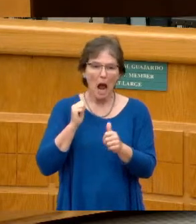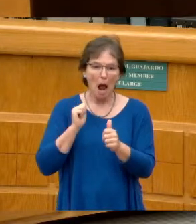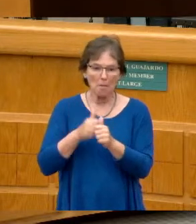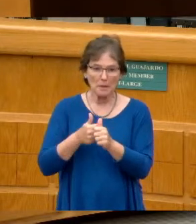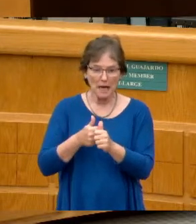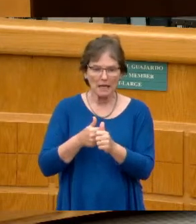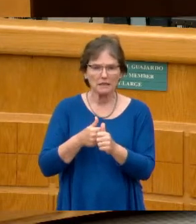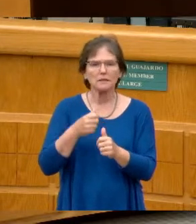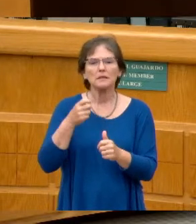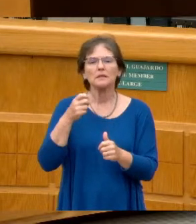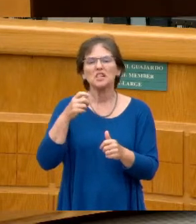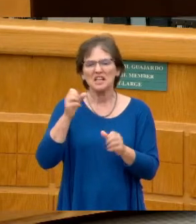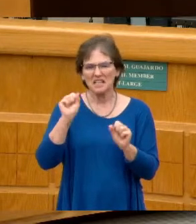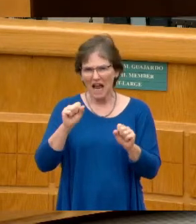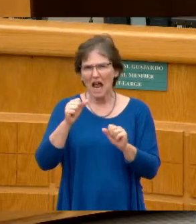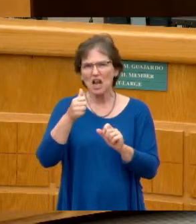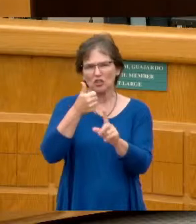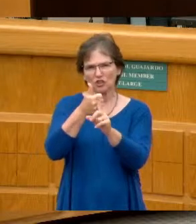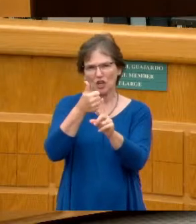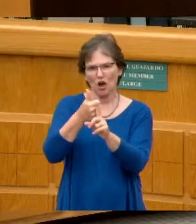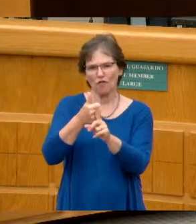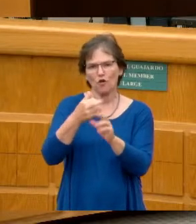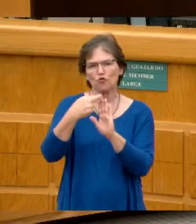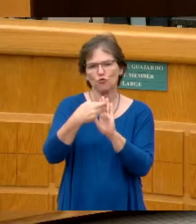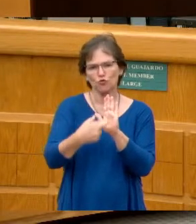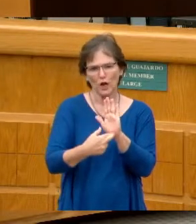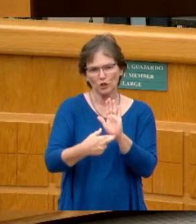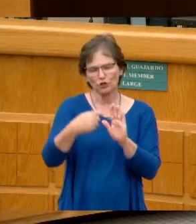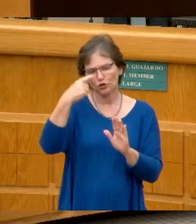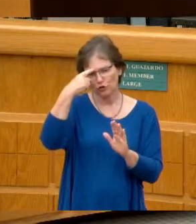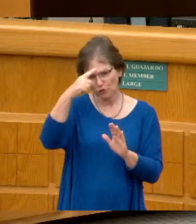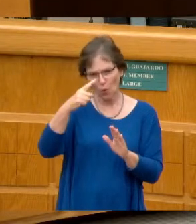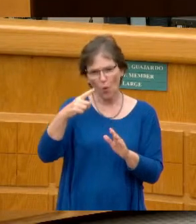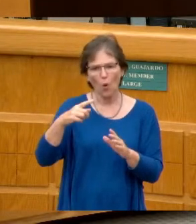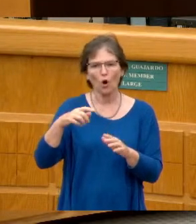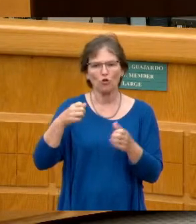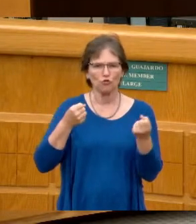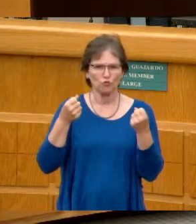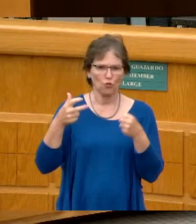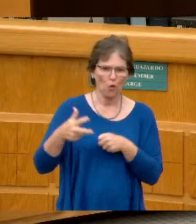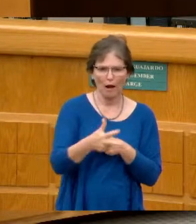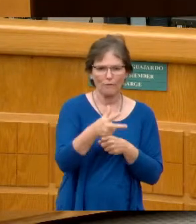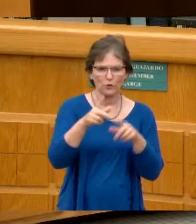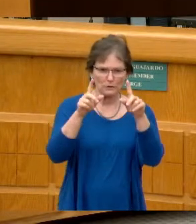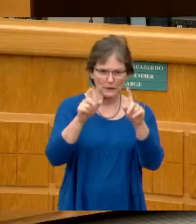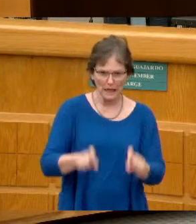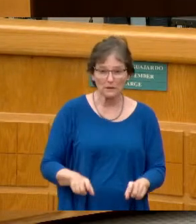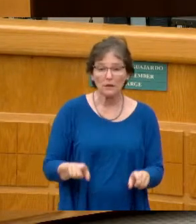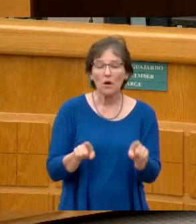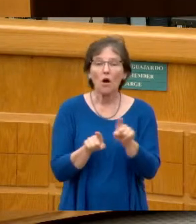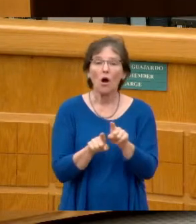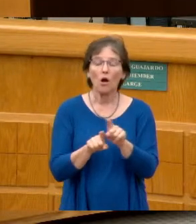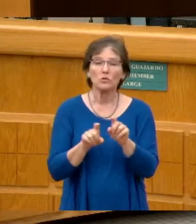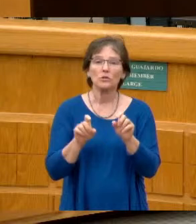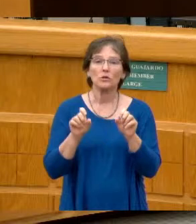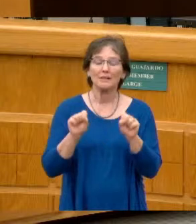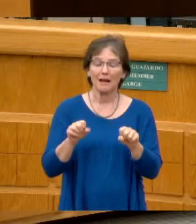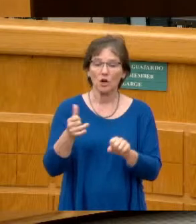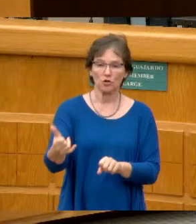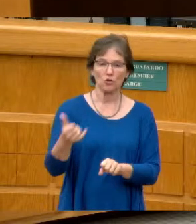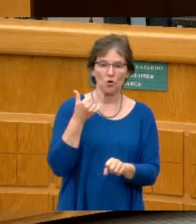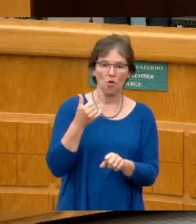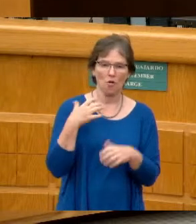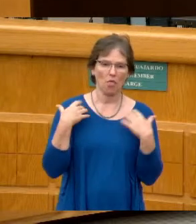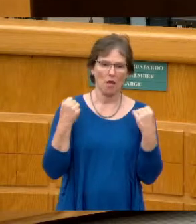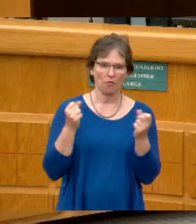18.87%. The next drive-through is scheduled for tomorrow at the Health District. If you're experiencing COVID-19 symptoms, you may go